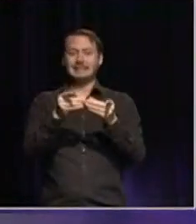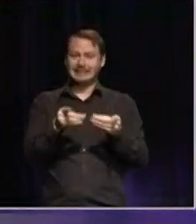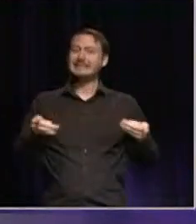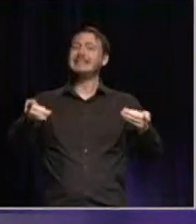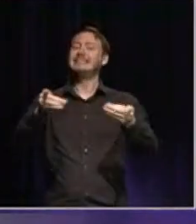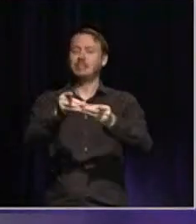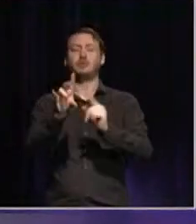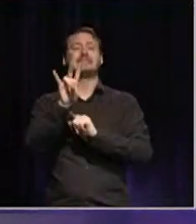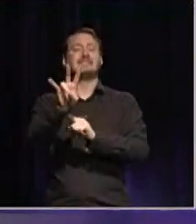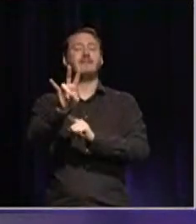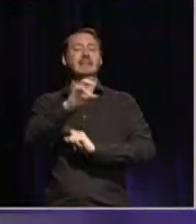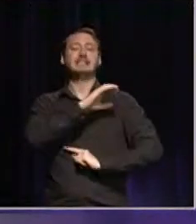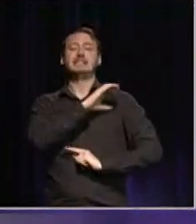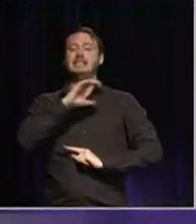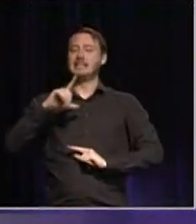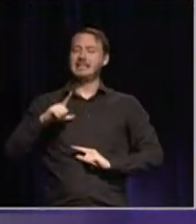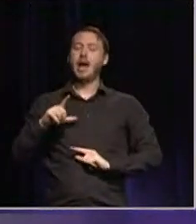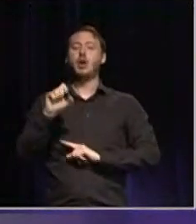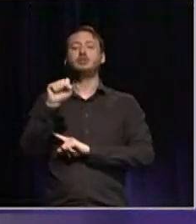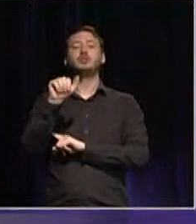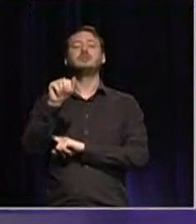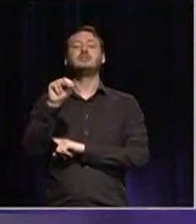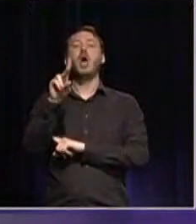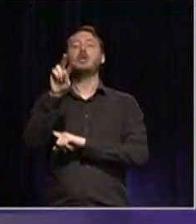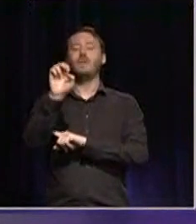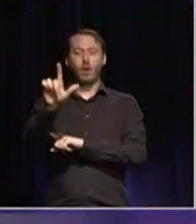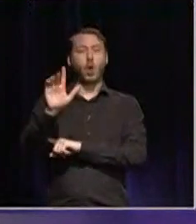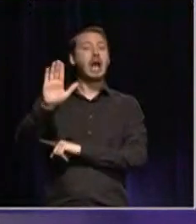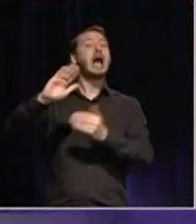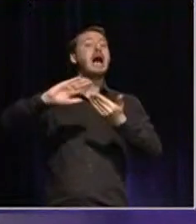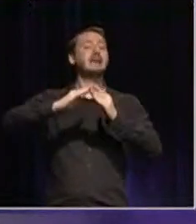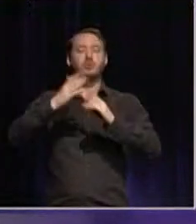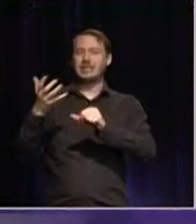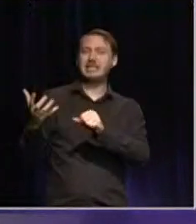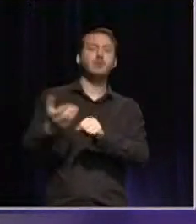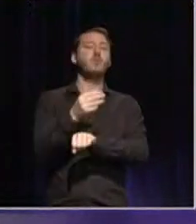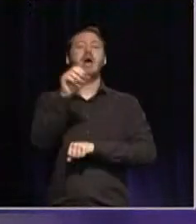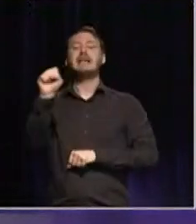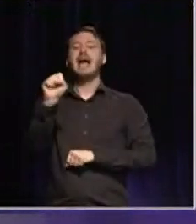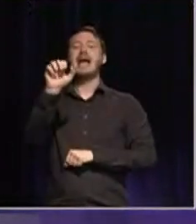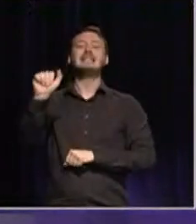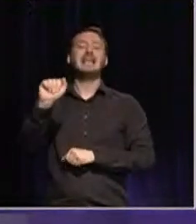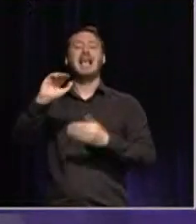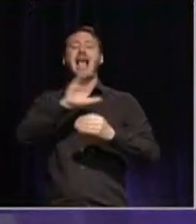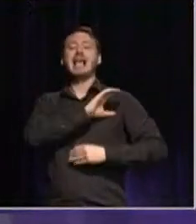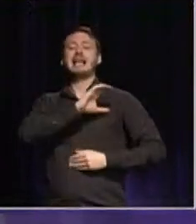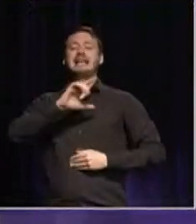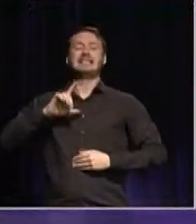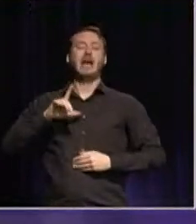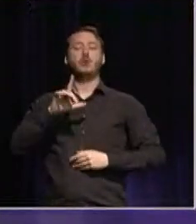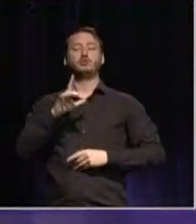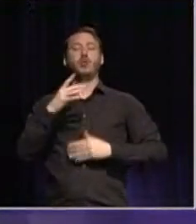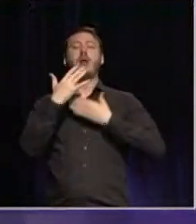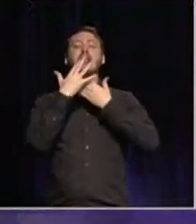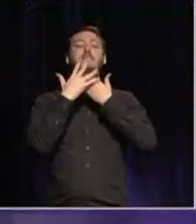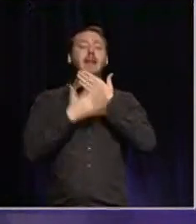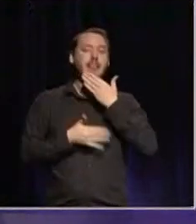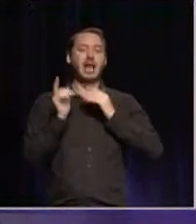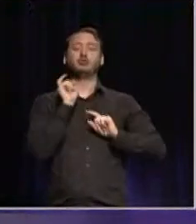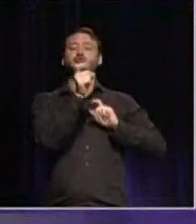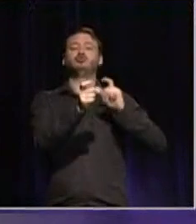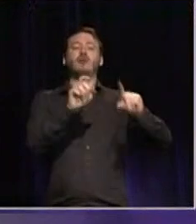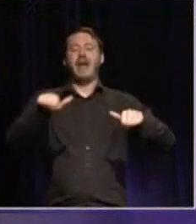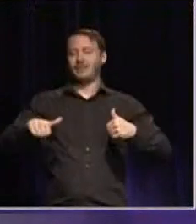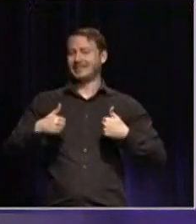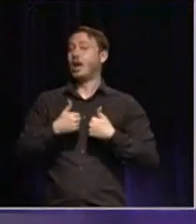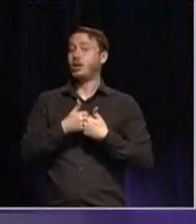7 Councilmember Anna Sandoval, whose community won the SA Council District Challenge for Blood Drive. If you